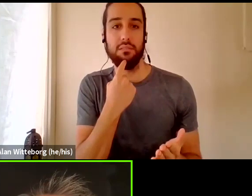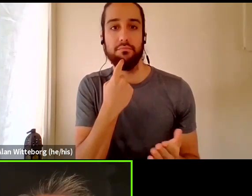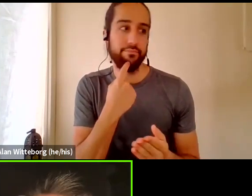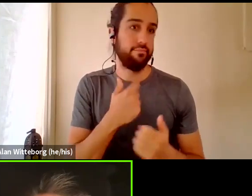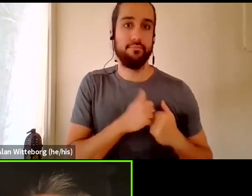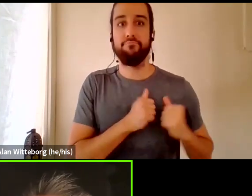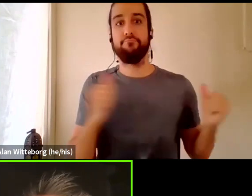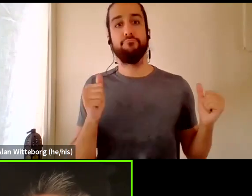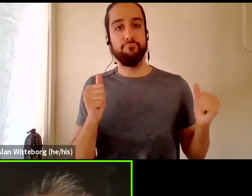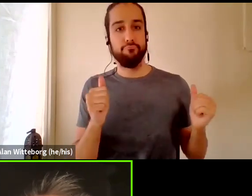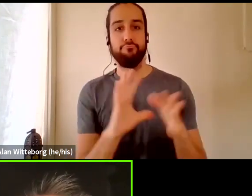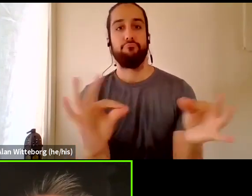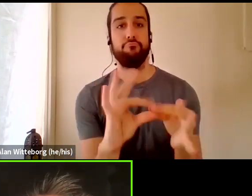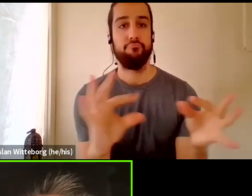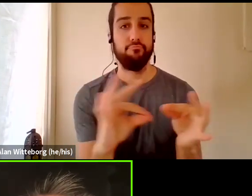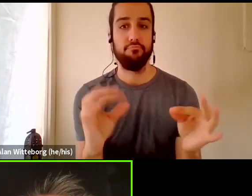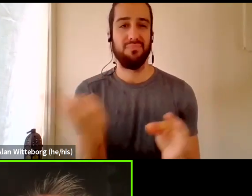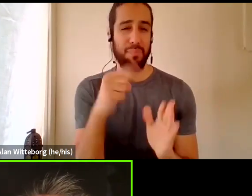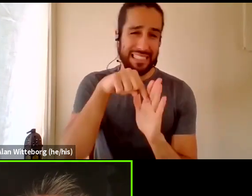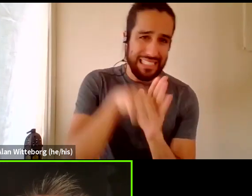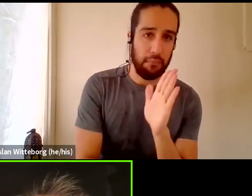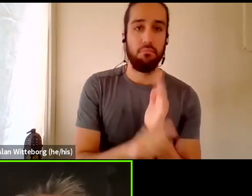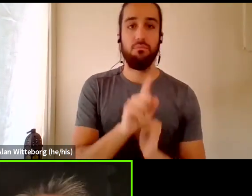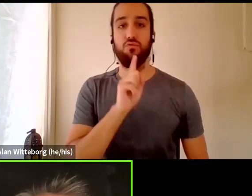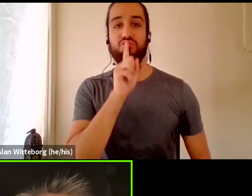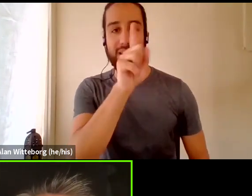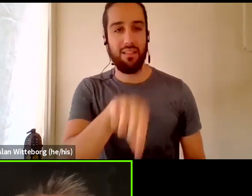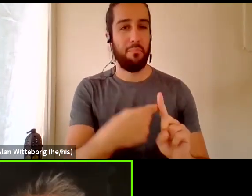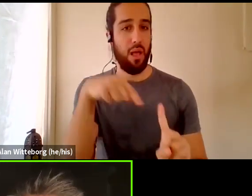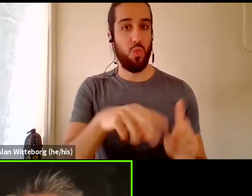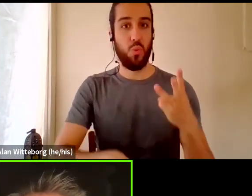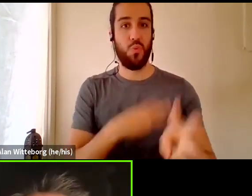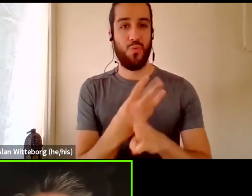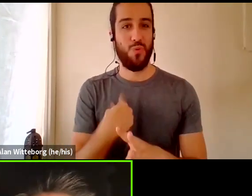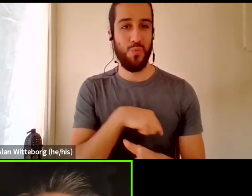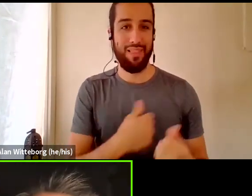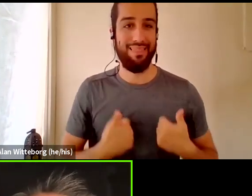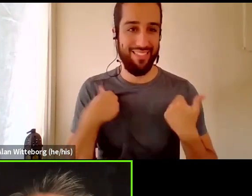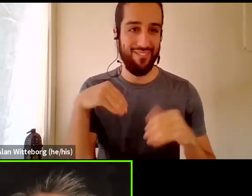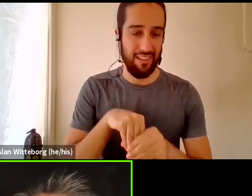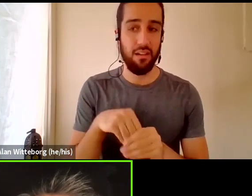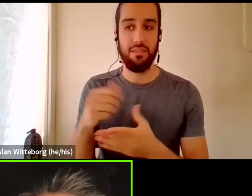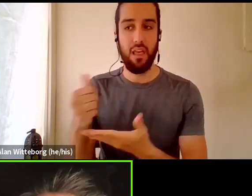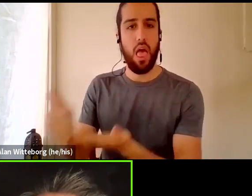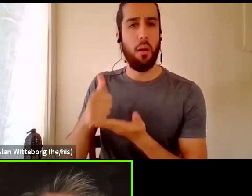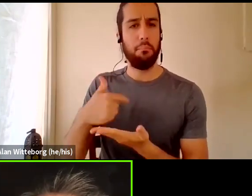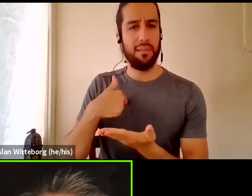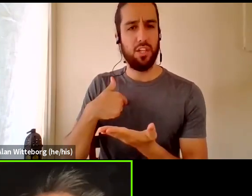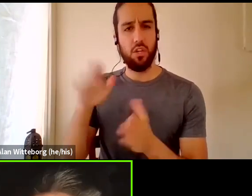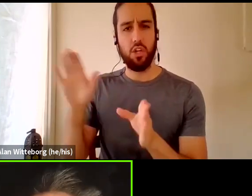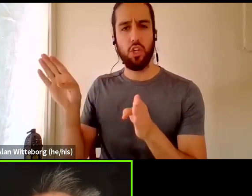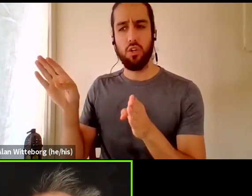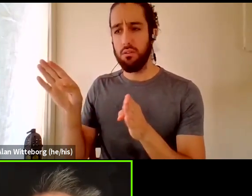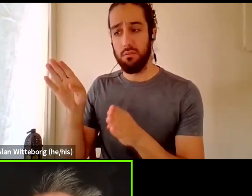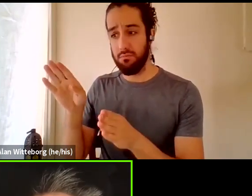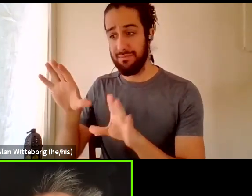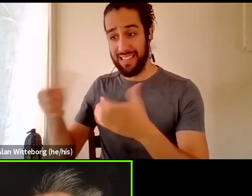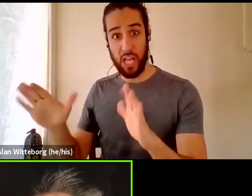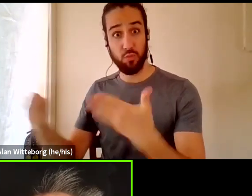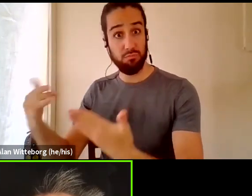real about the world that we live in, right? That helps me shift the classroom from art